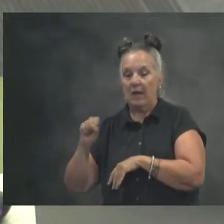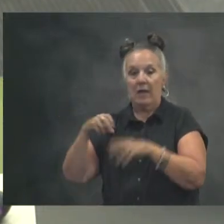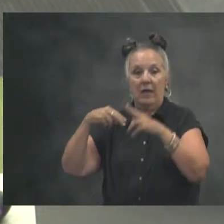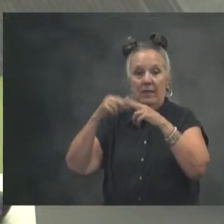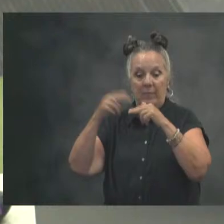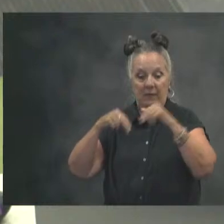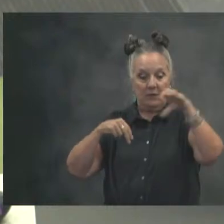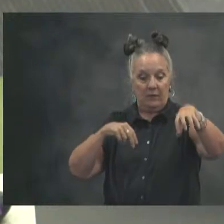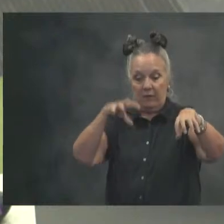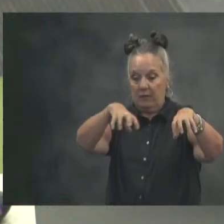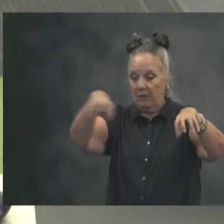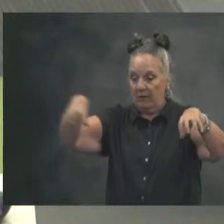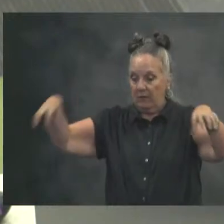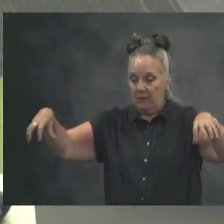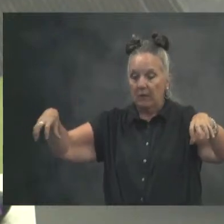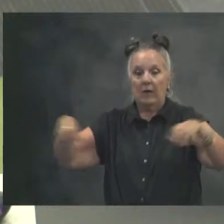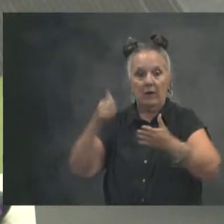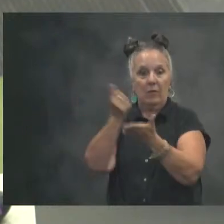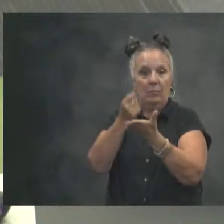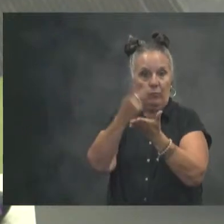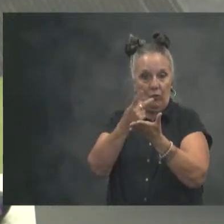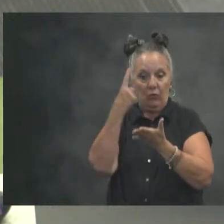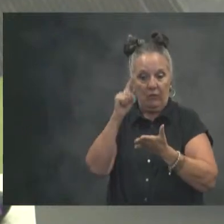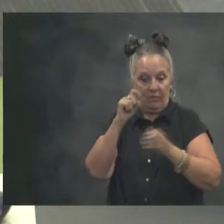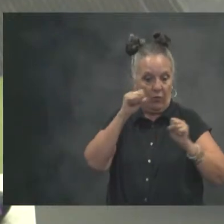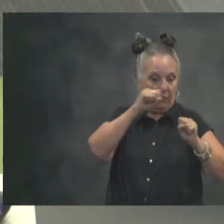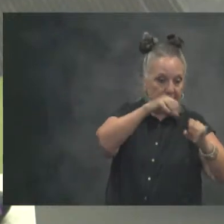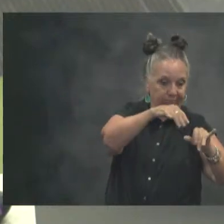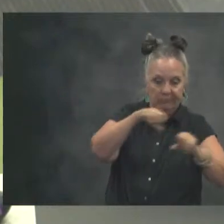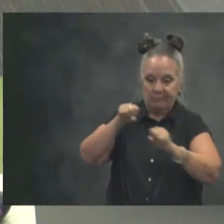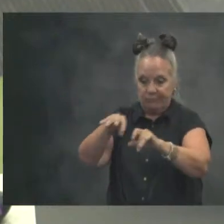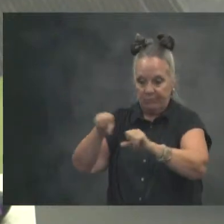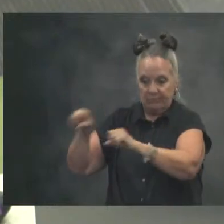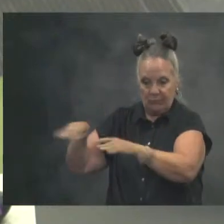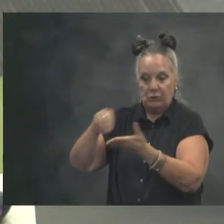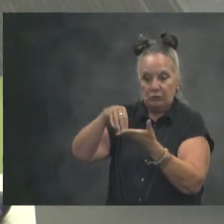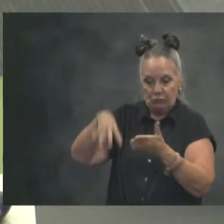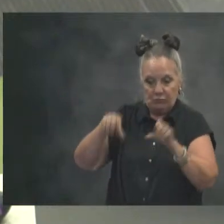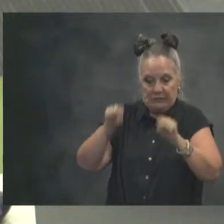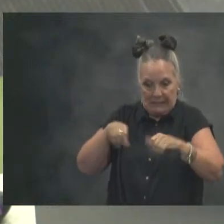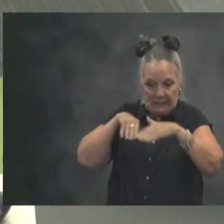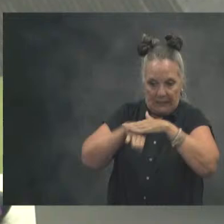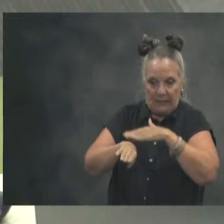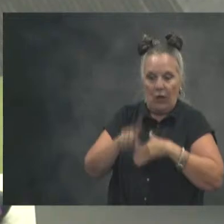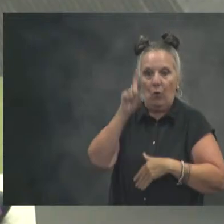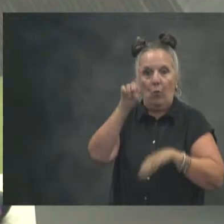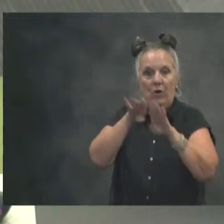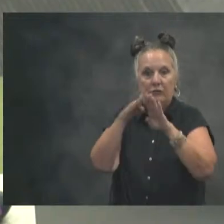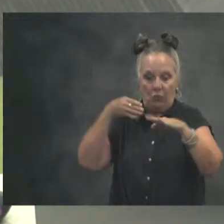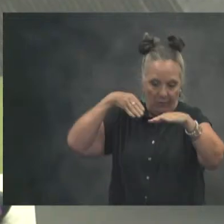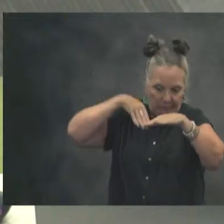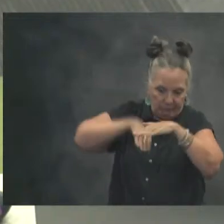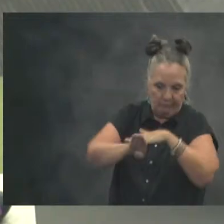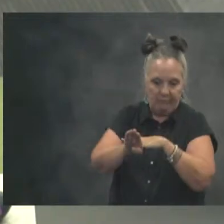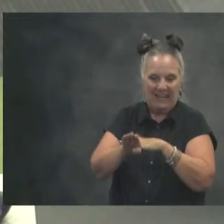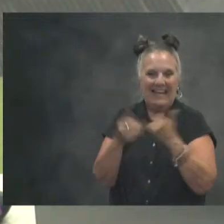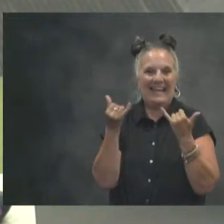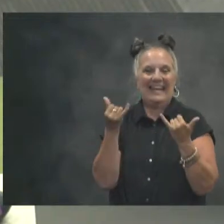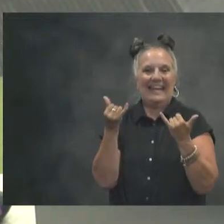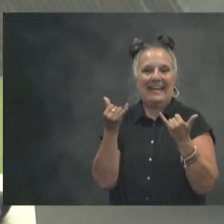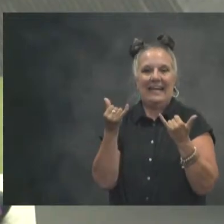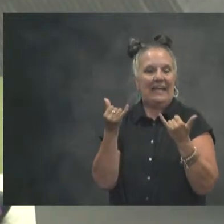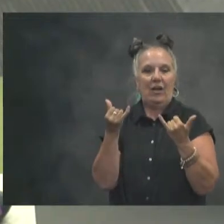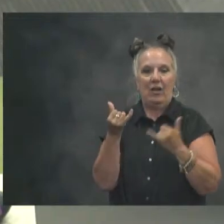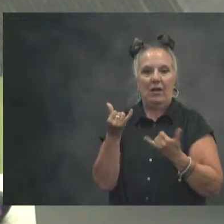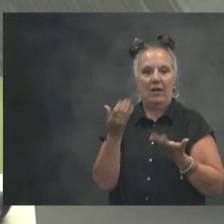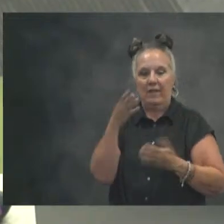been approved for occupancy 2 years ago, I believe, with a single door entry, and as of late, the fire